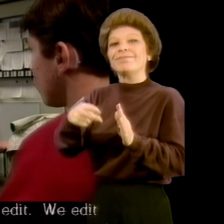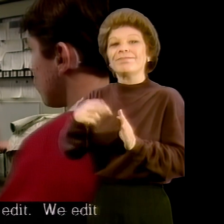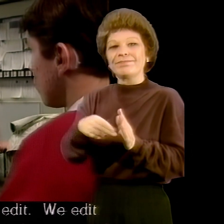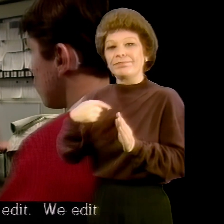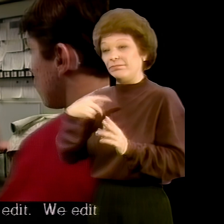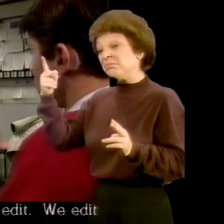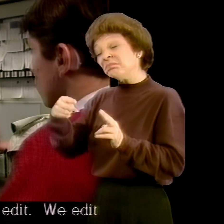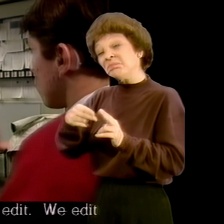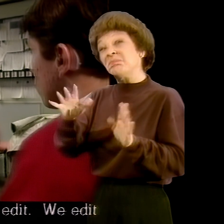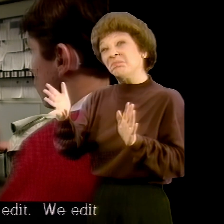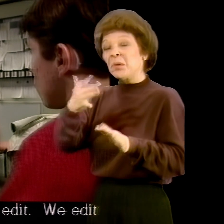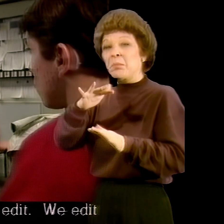edit approximately by one third.